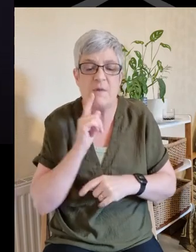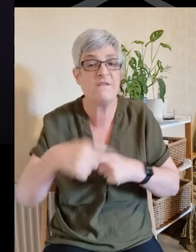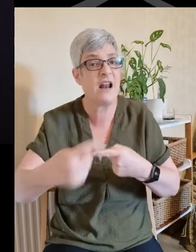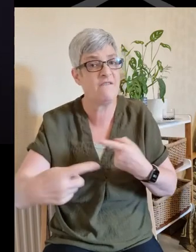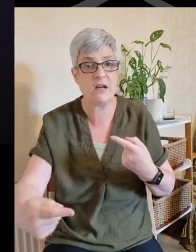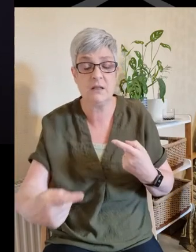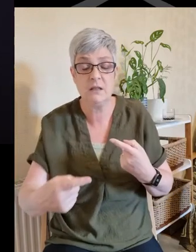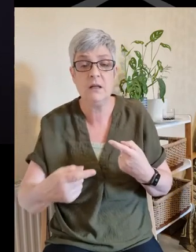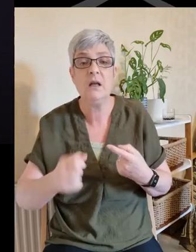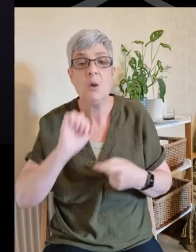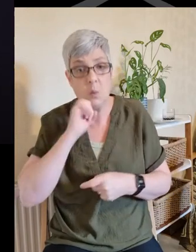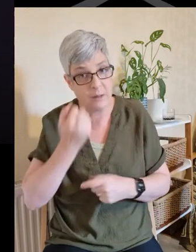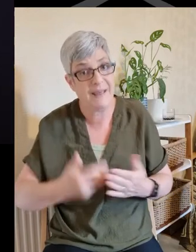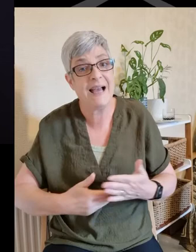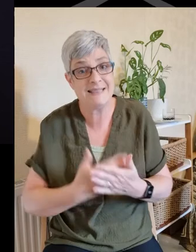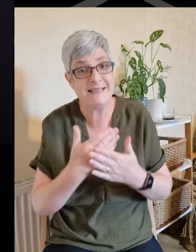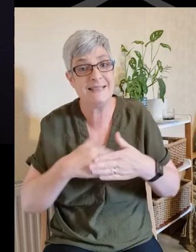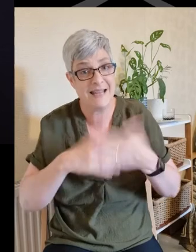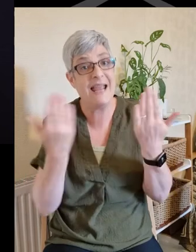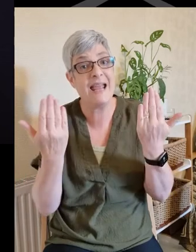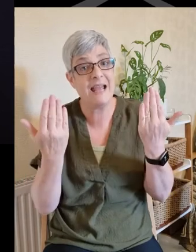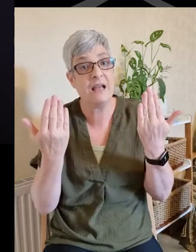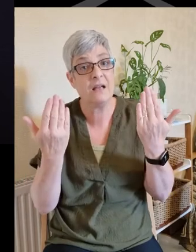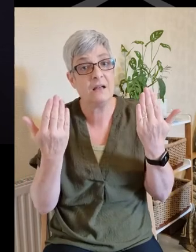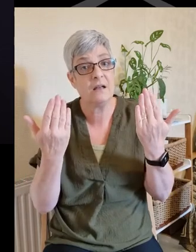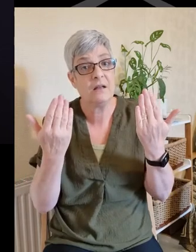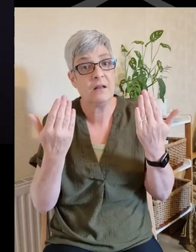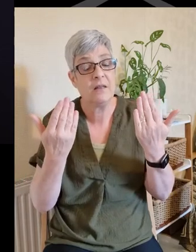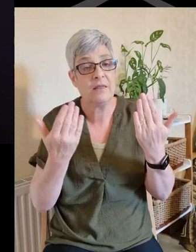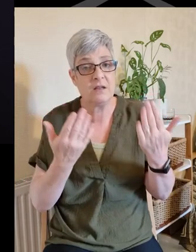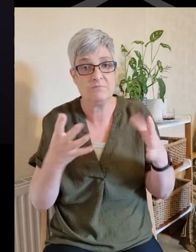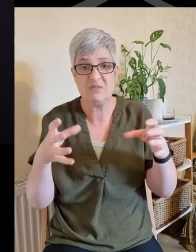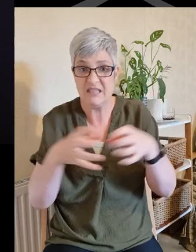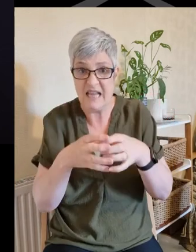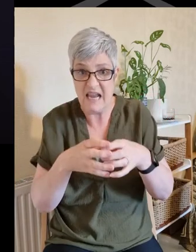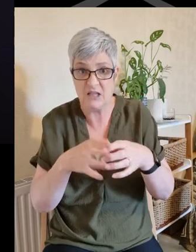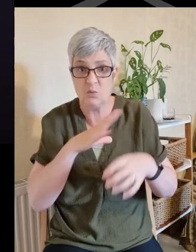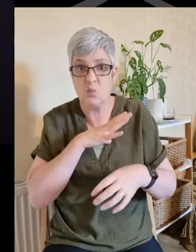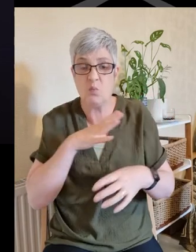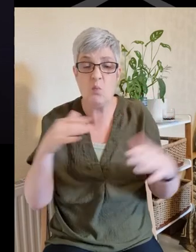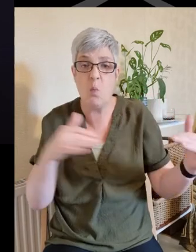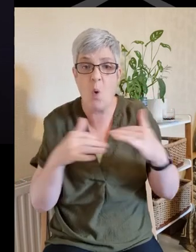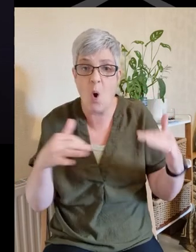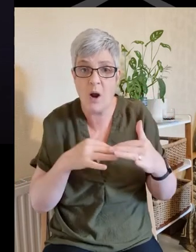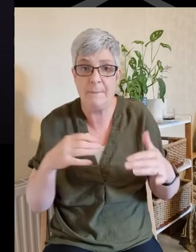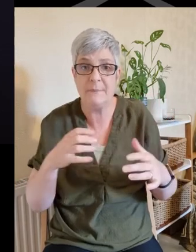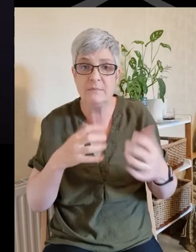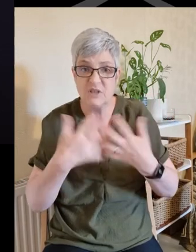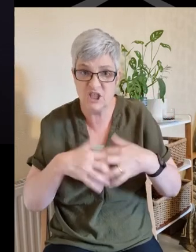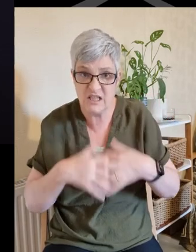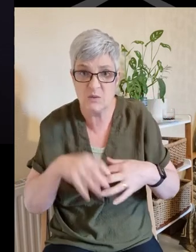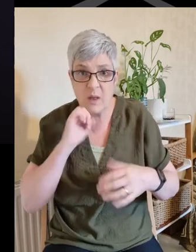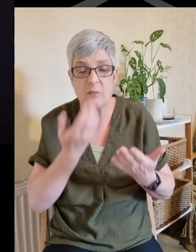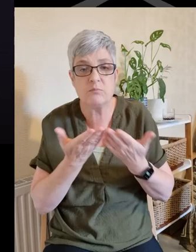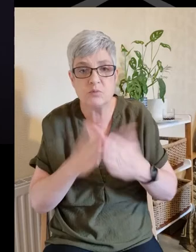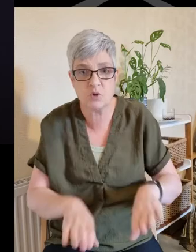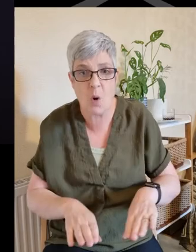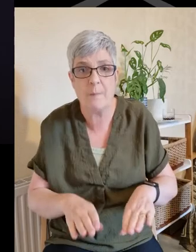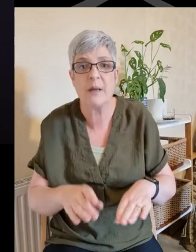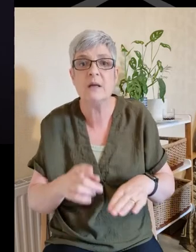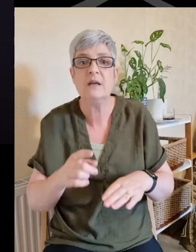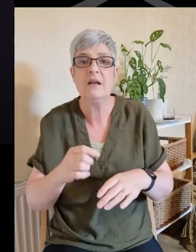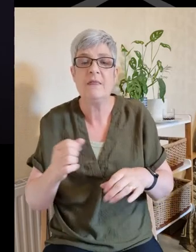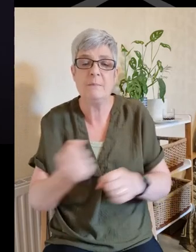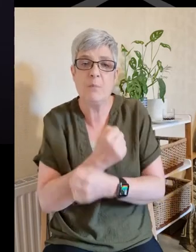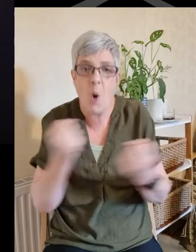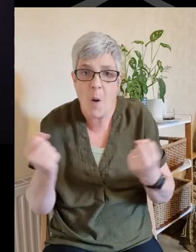come when God is going to bring an end to the state war machines, the terrorist bombs, the totalitarian oppression, the gas chambers,